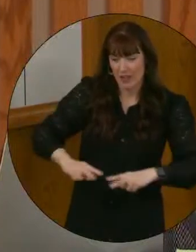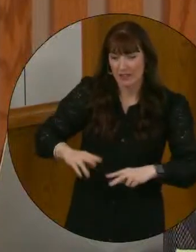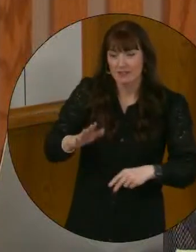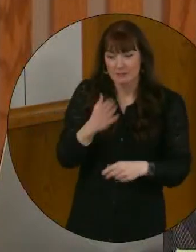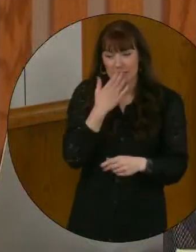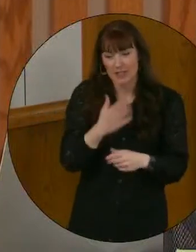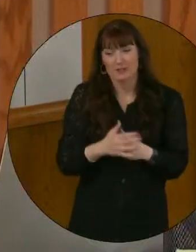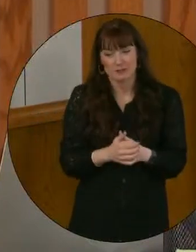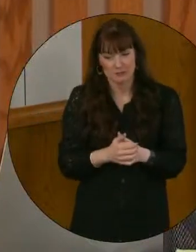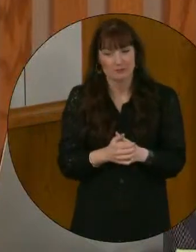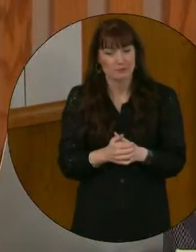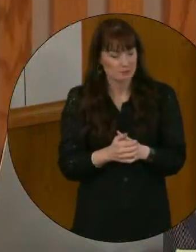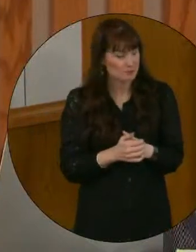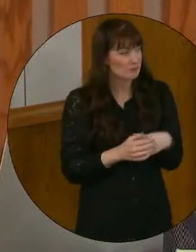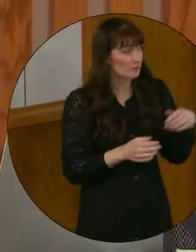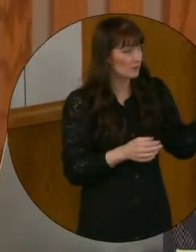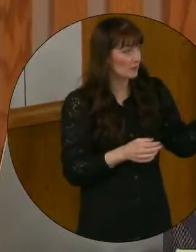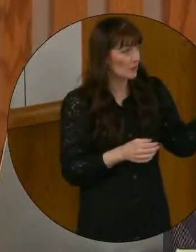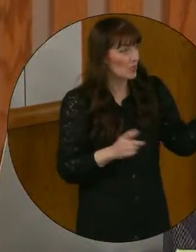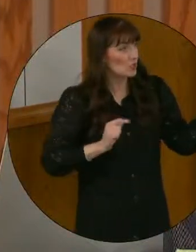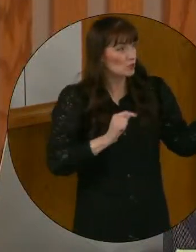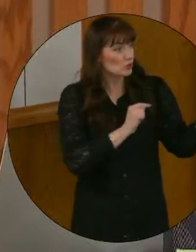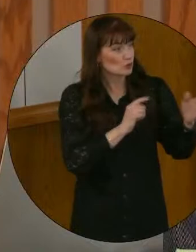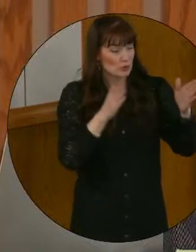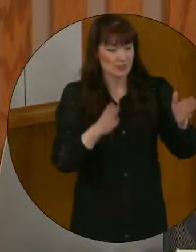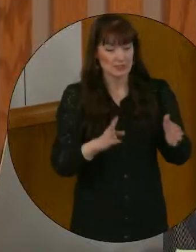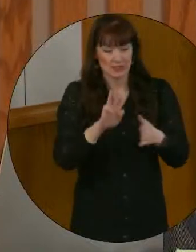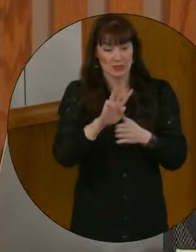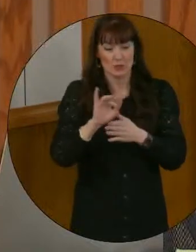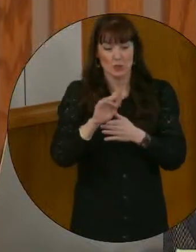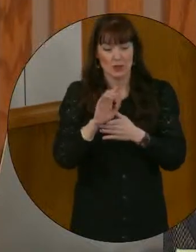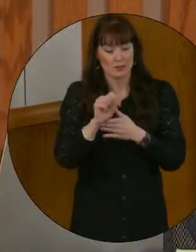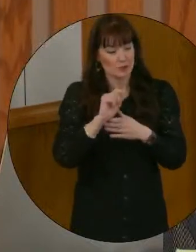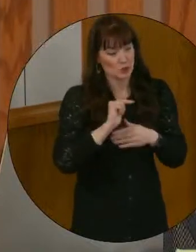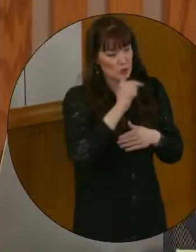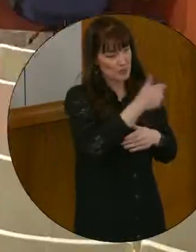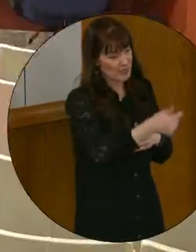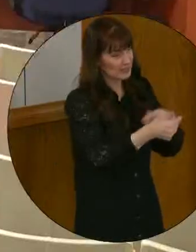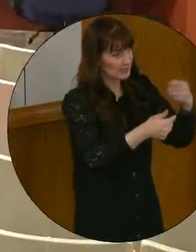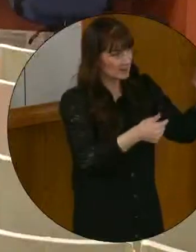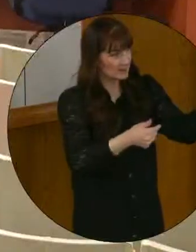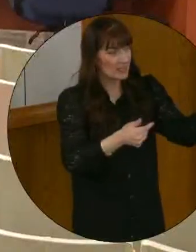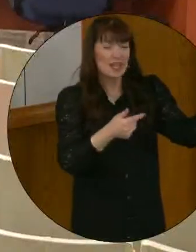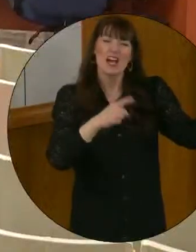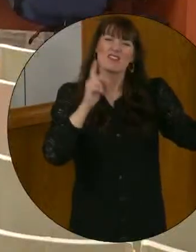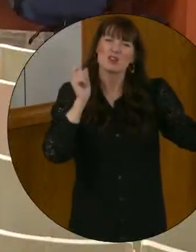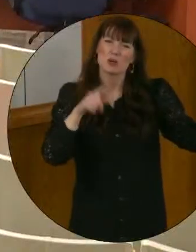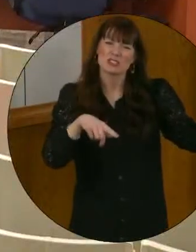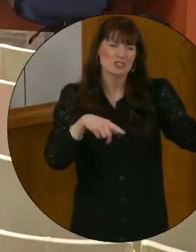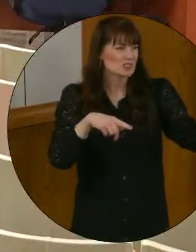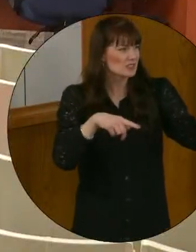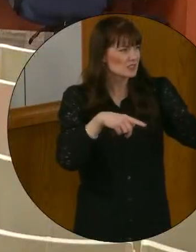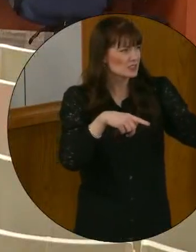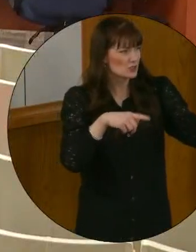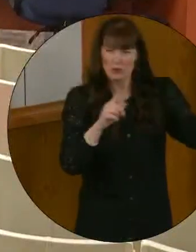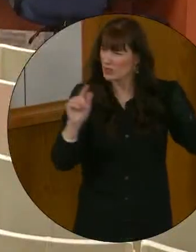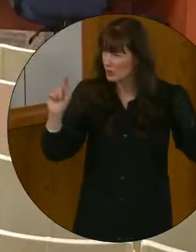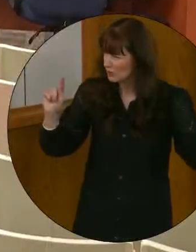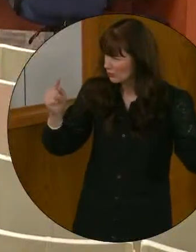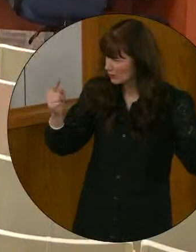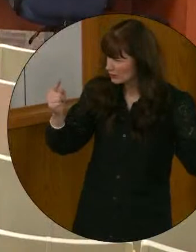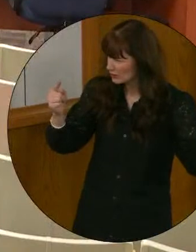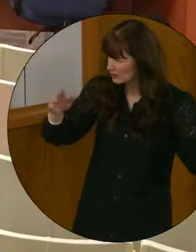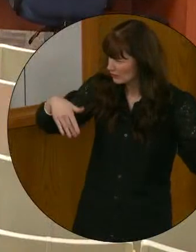for that. Trustee Williams, you are next in the queue. I just have another question, but did you want to go first because you haven't gone